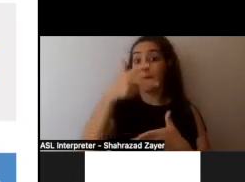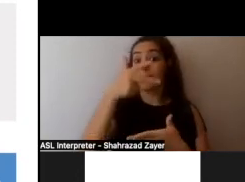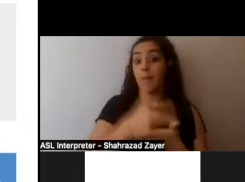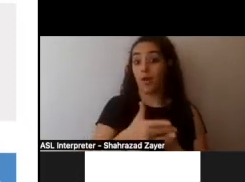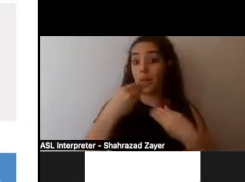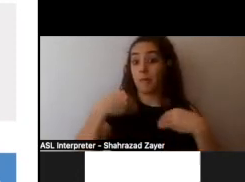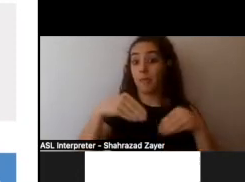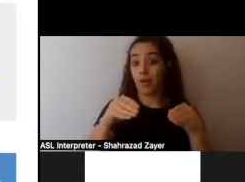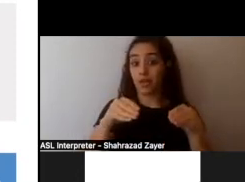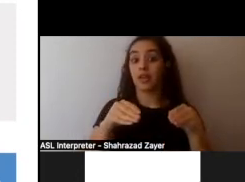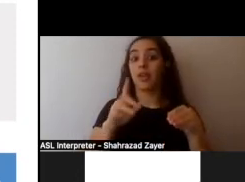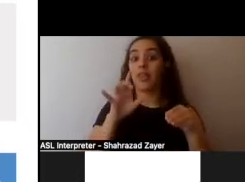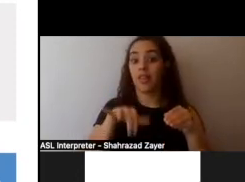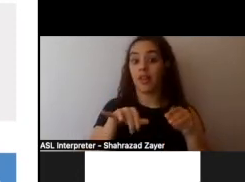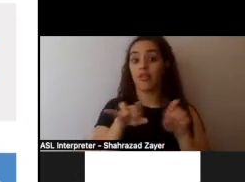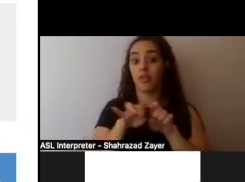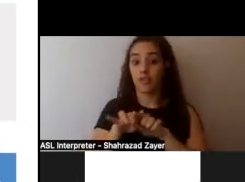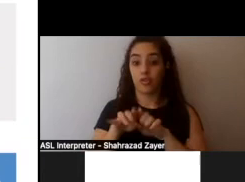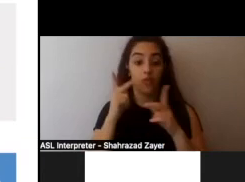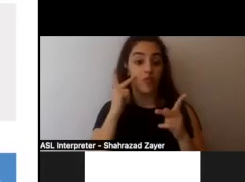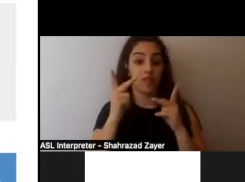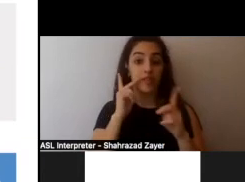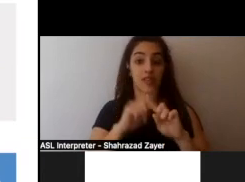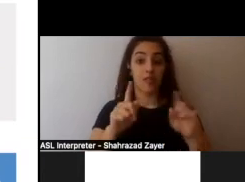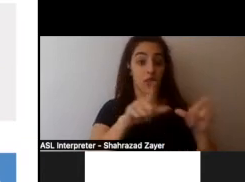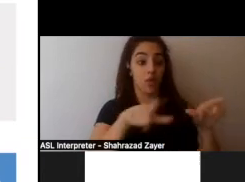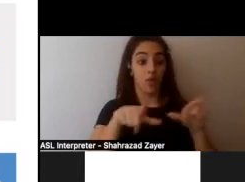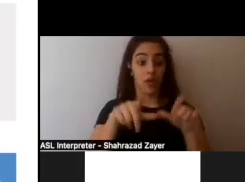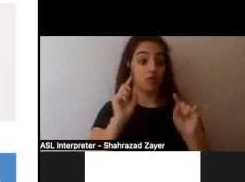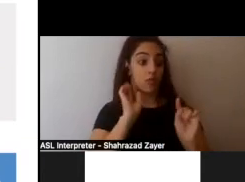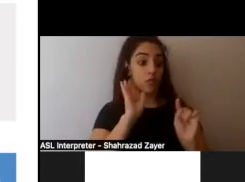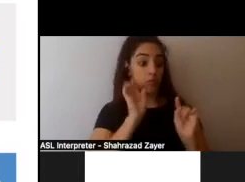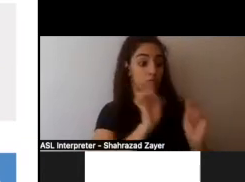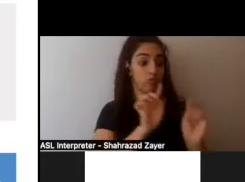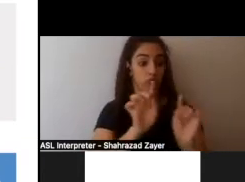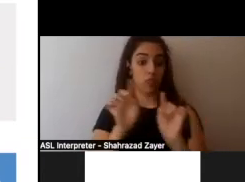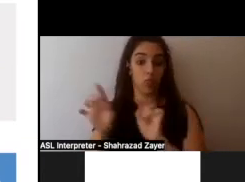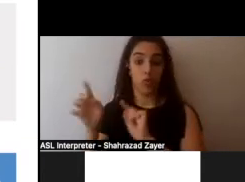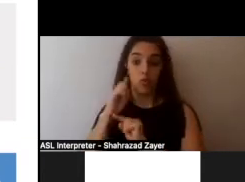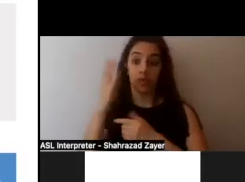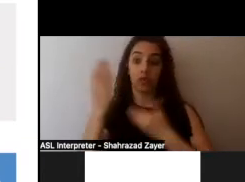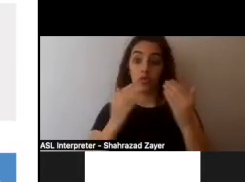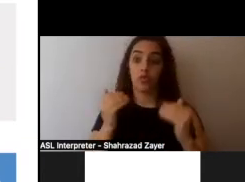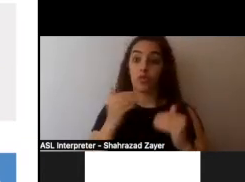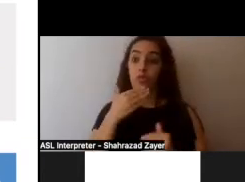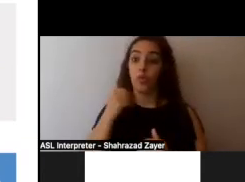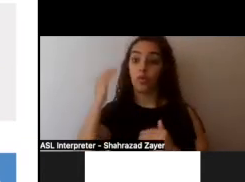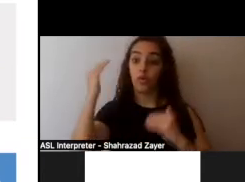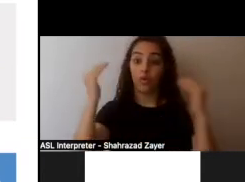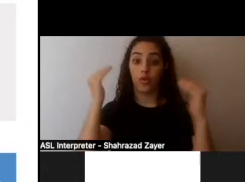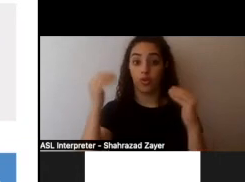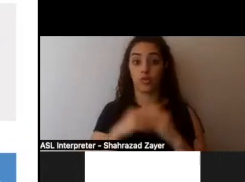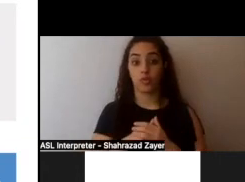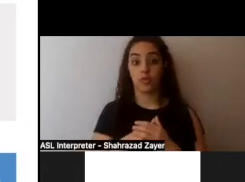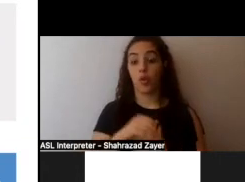different locations to serve older adults. And the Orange County Food Bank, which is run